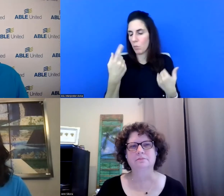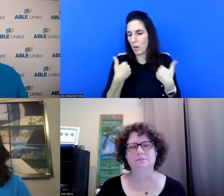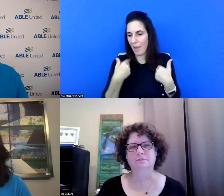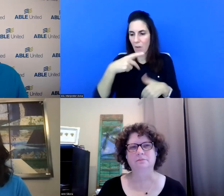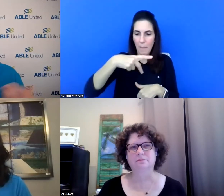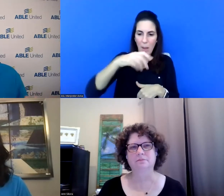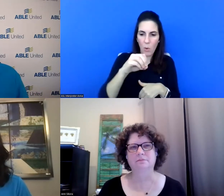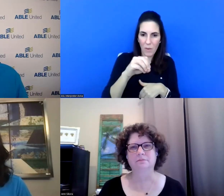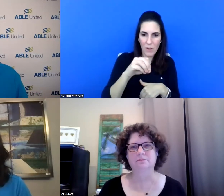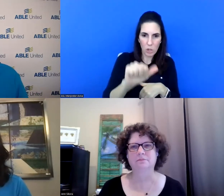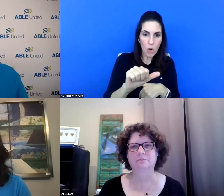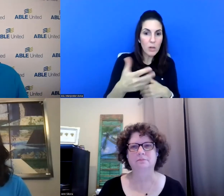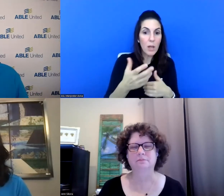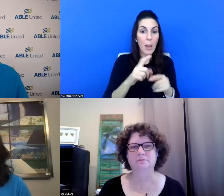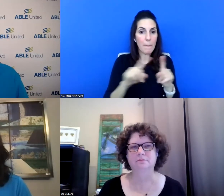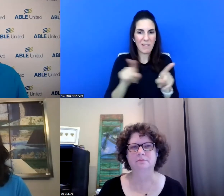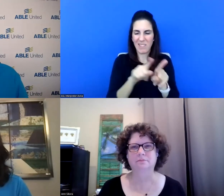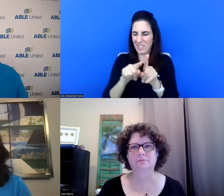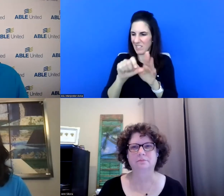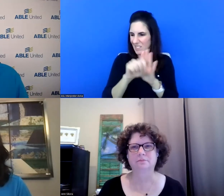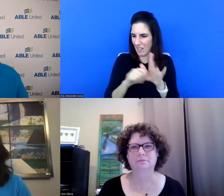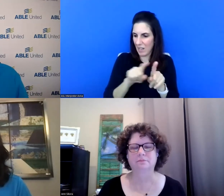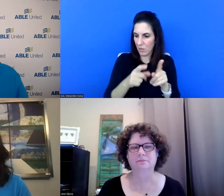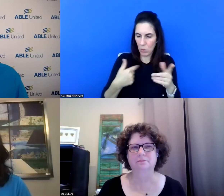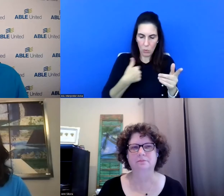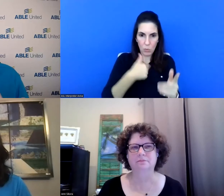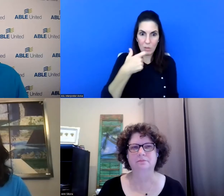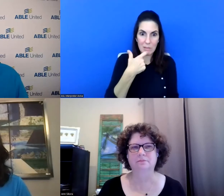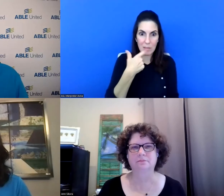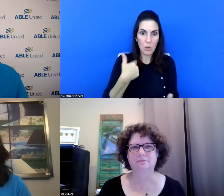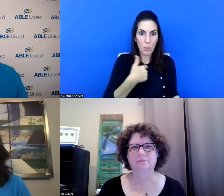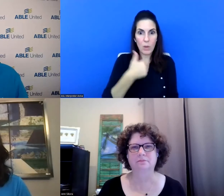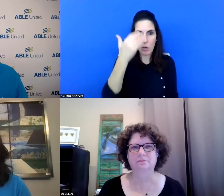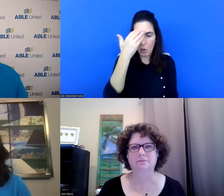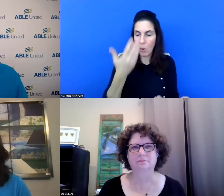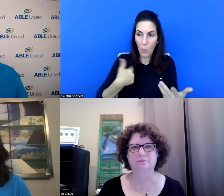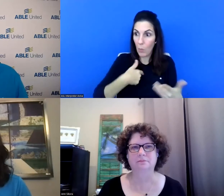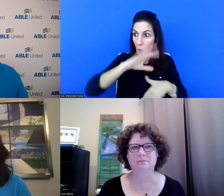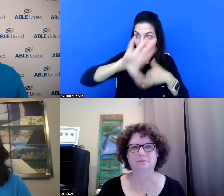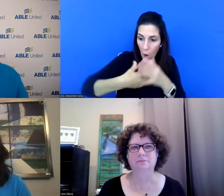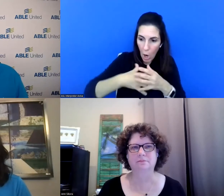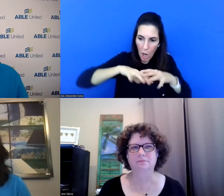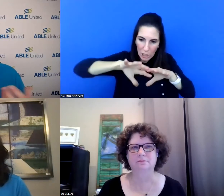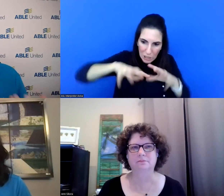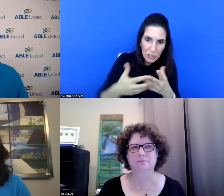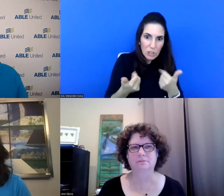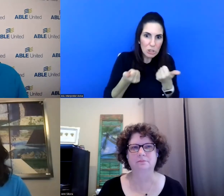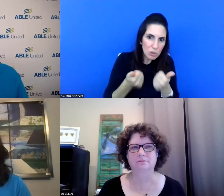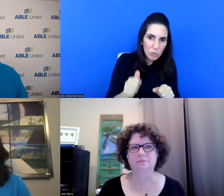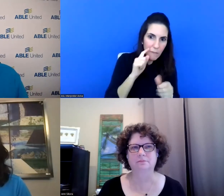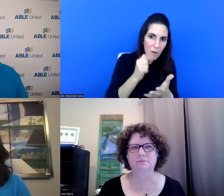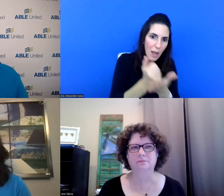as the states as a whole, we said, we know that it takes a village to help raise a child, regardless if they